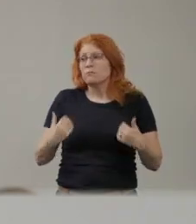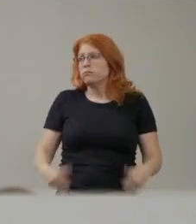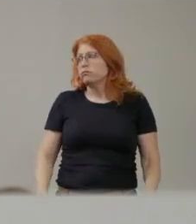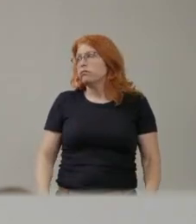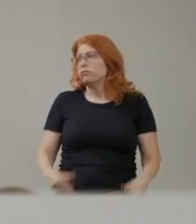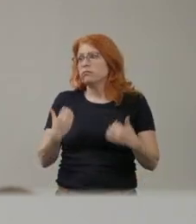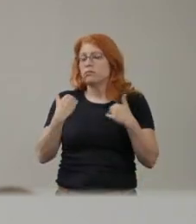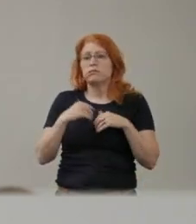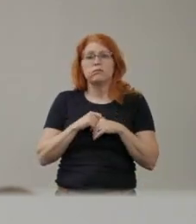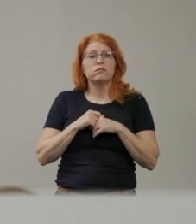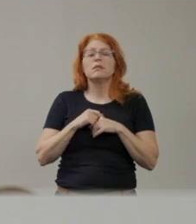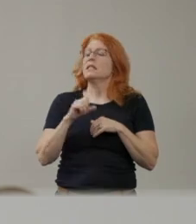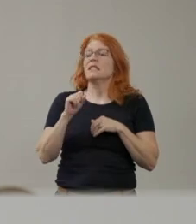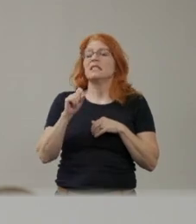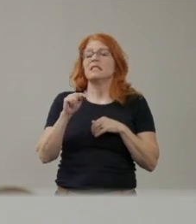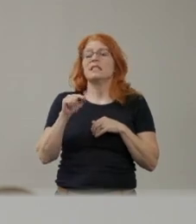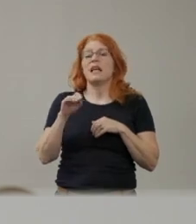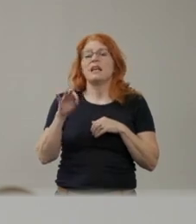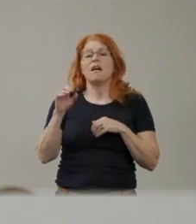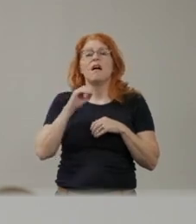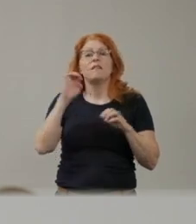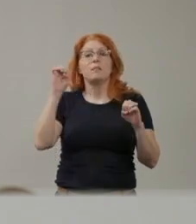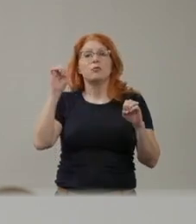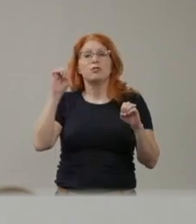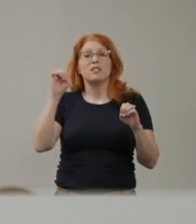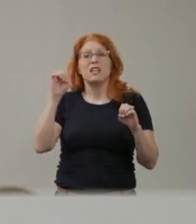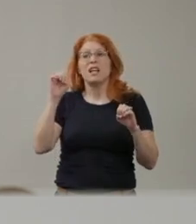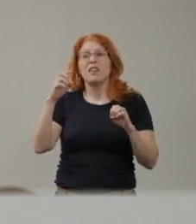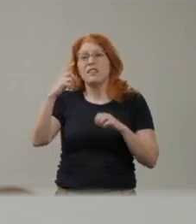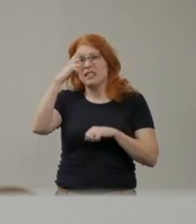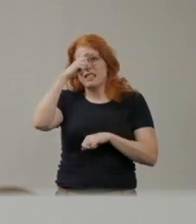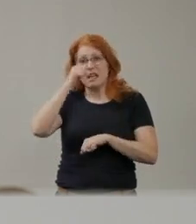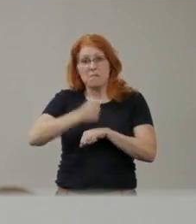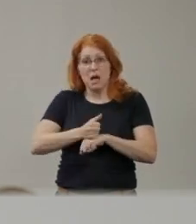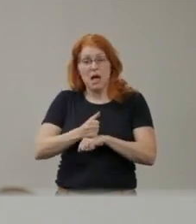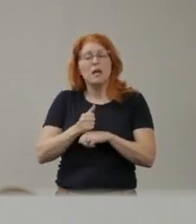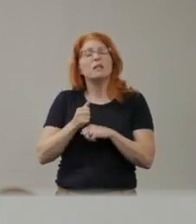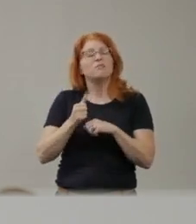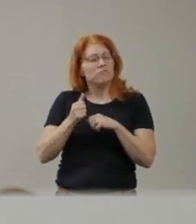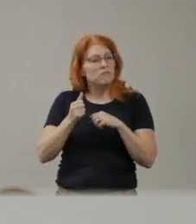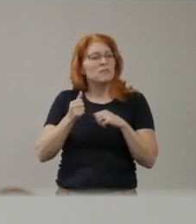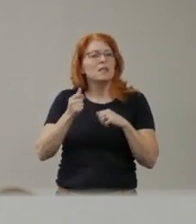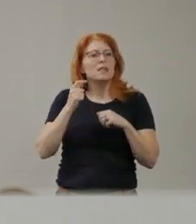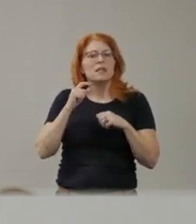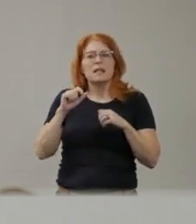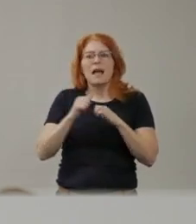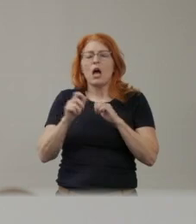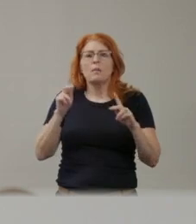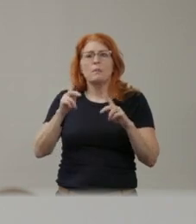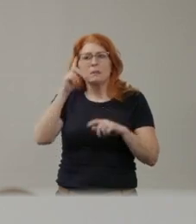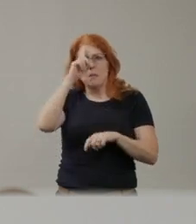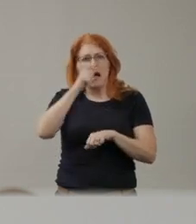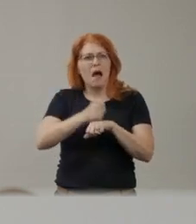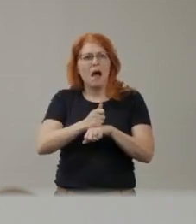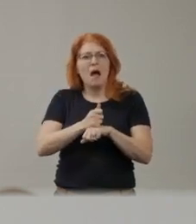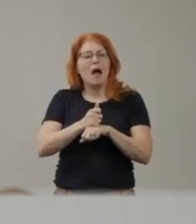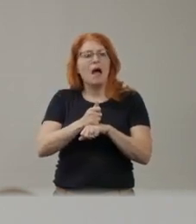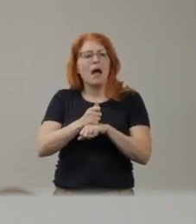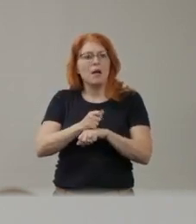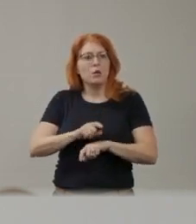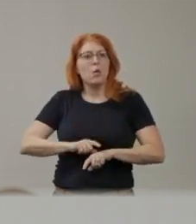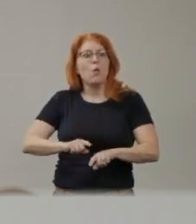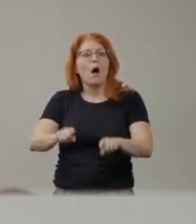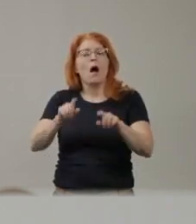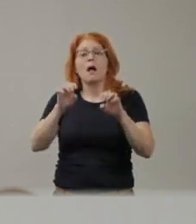state of emergency, state of mind, what we're really talking about is how people's mindsets are while